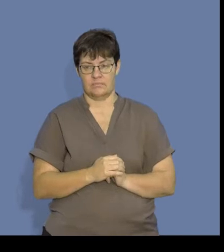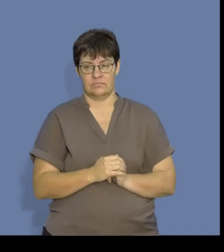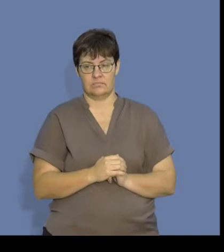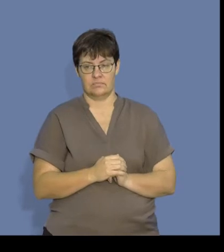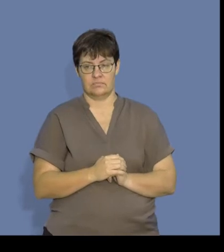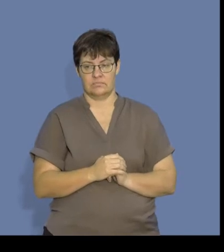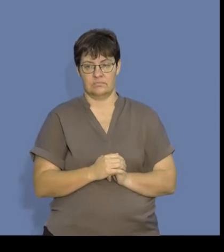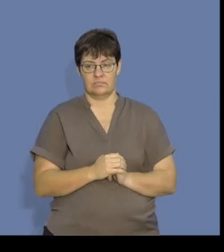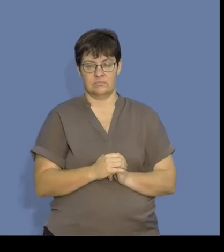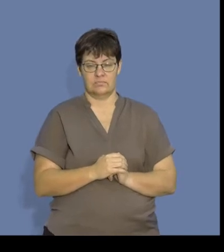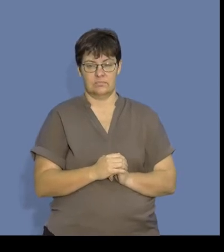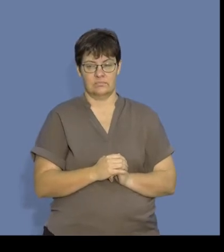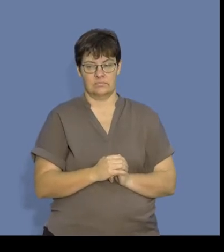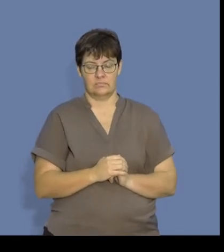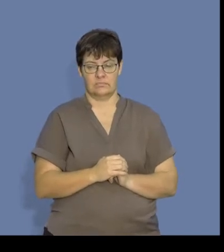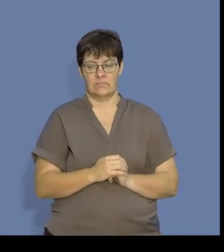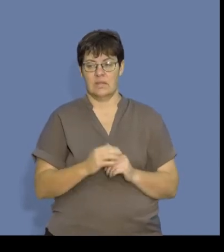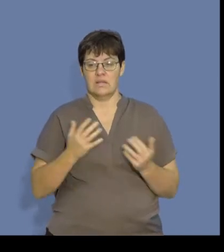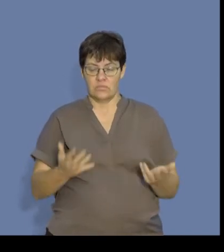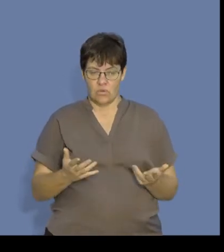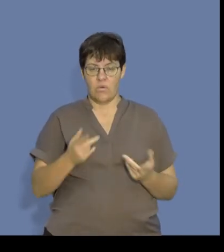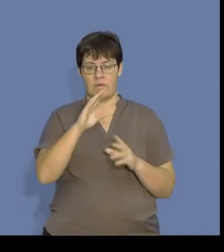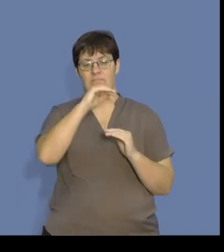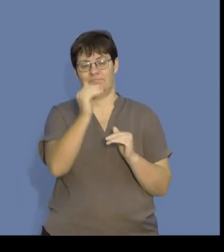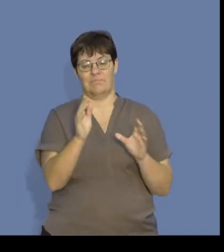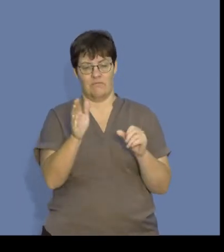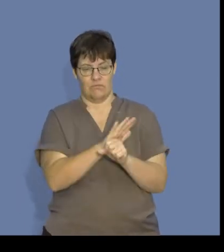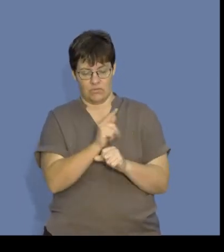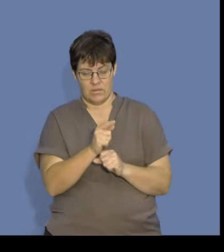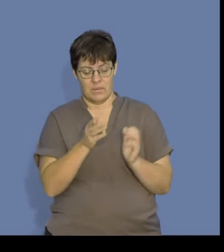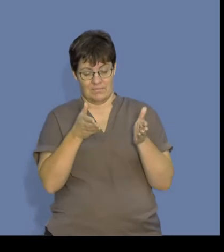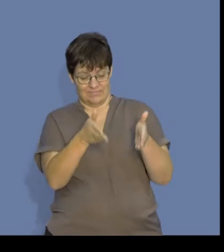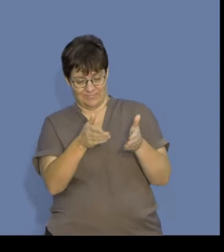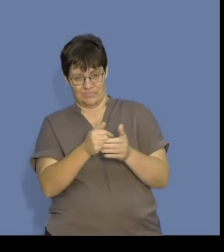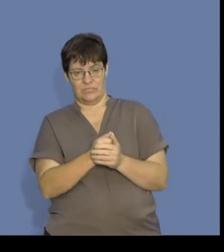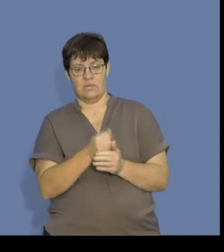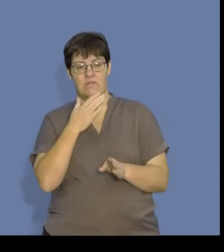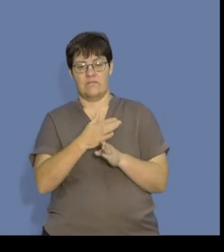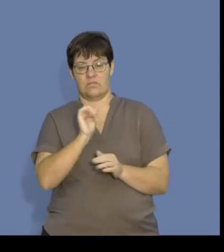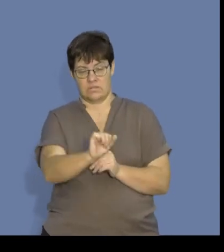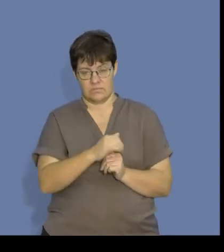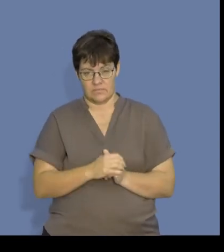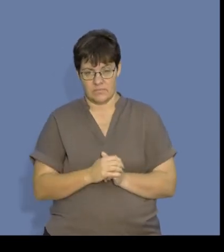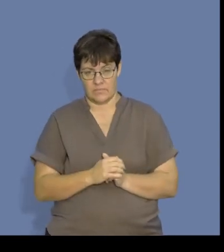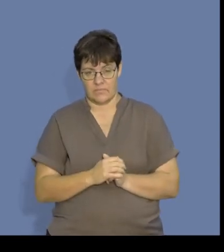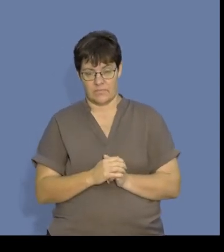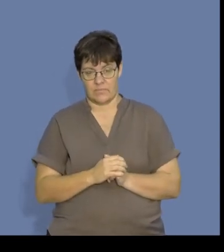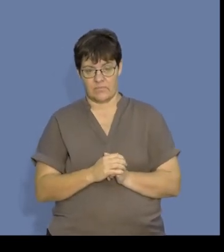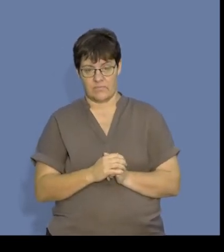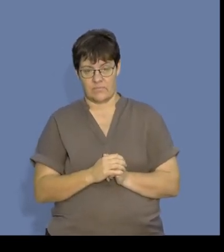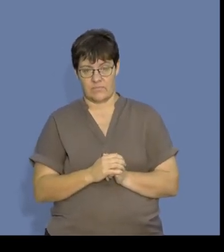rather, x, the semicolon, y, and then close the bracket. And that's how you can then write